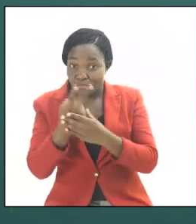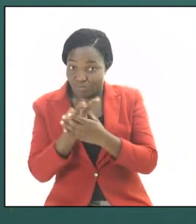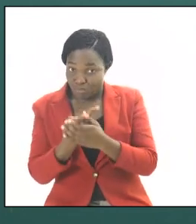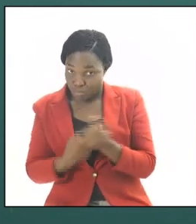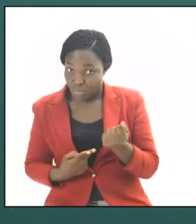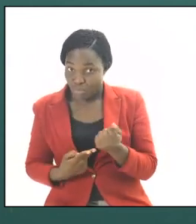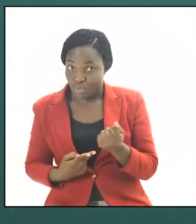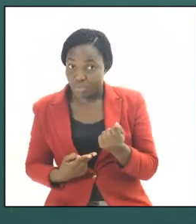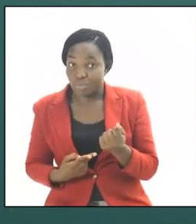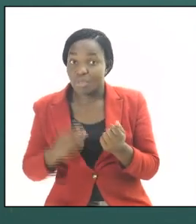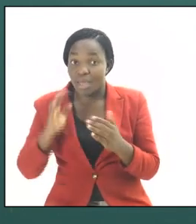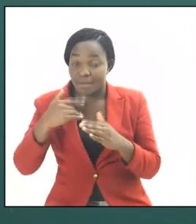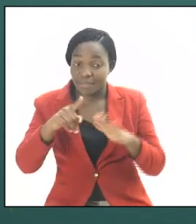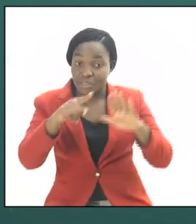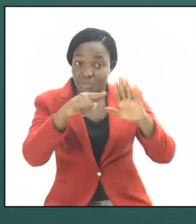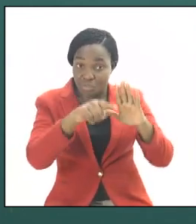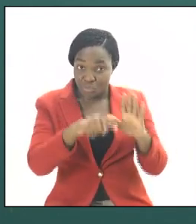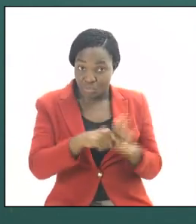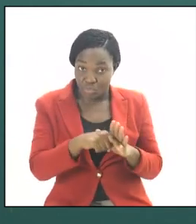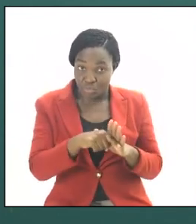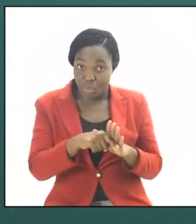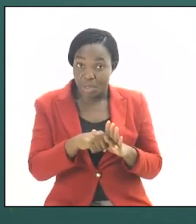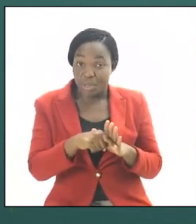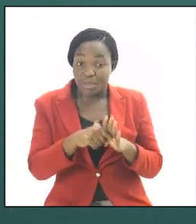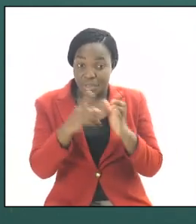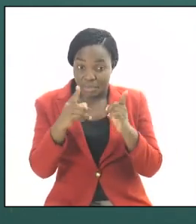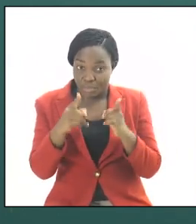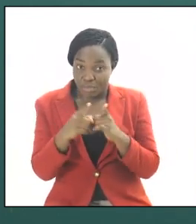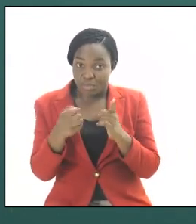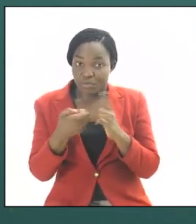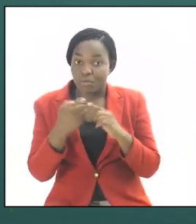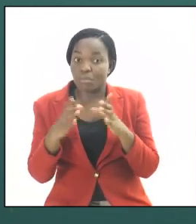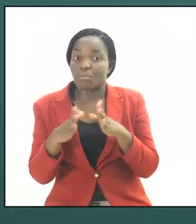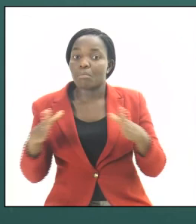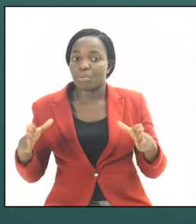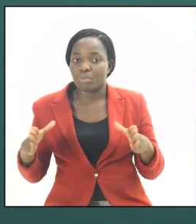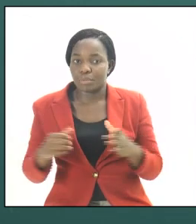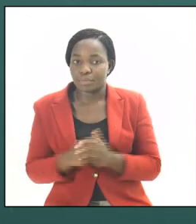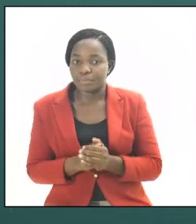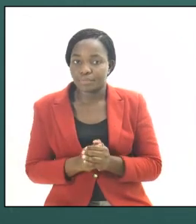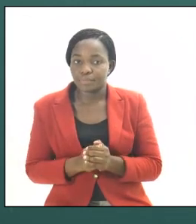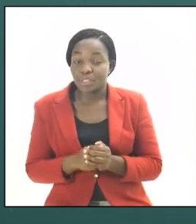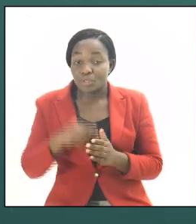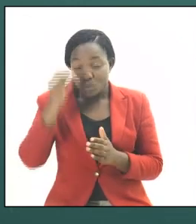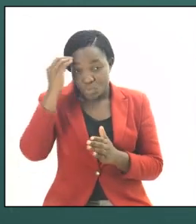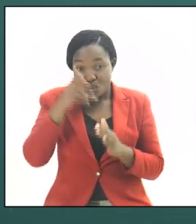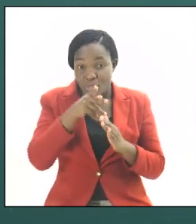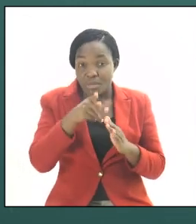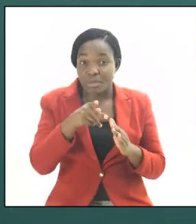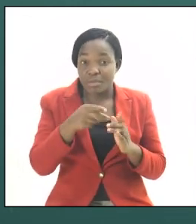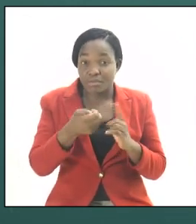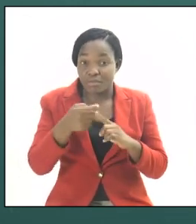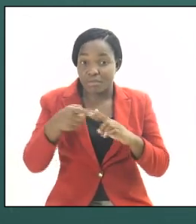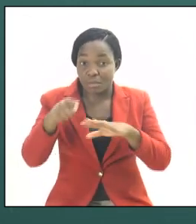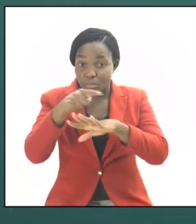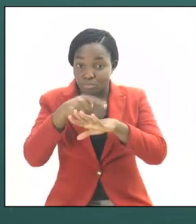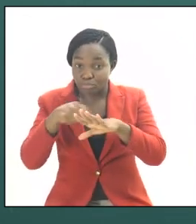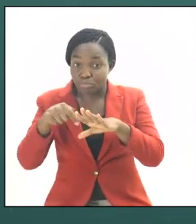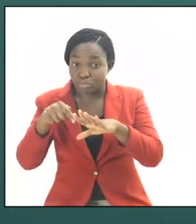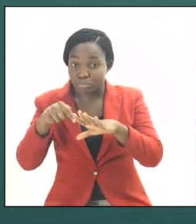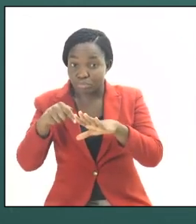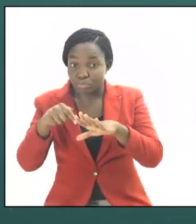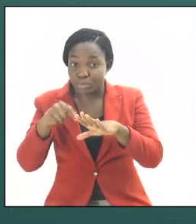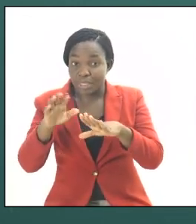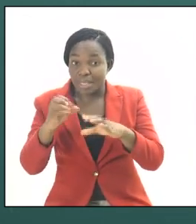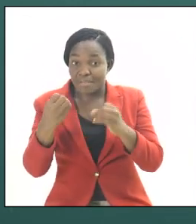figures and subtract the smaller area from the larger area. To find the perimeter of a figure that has more than